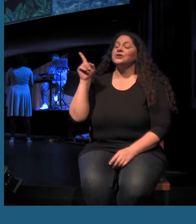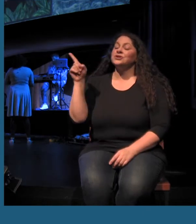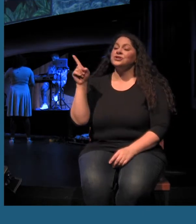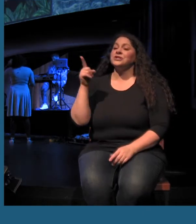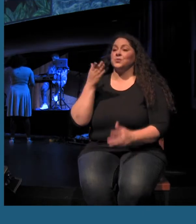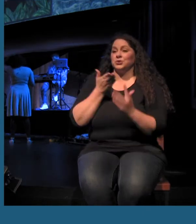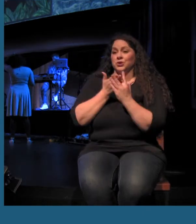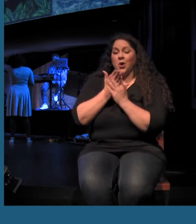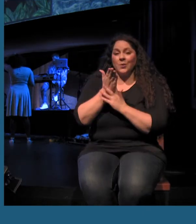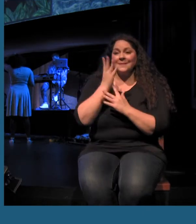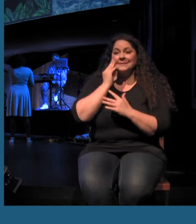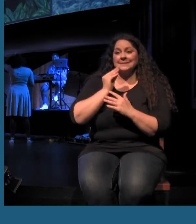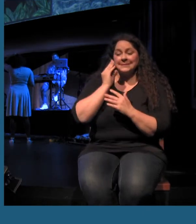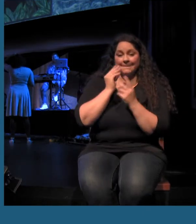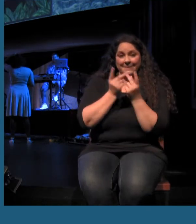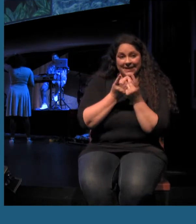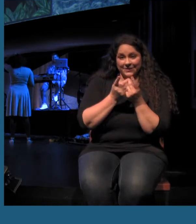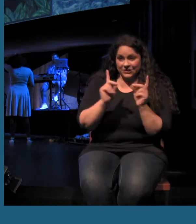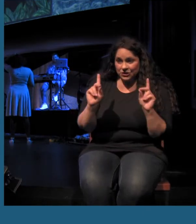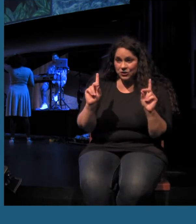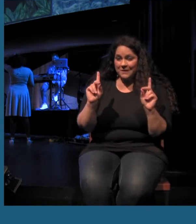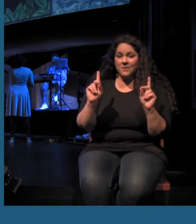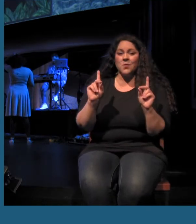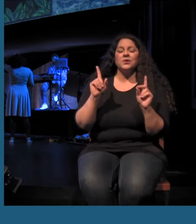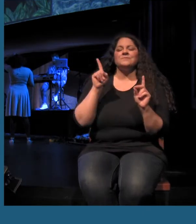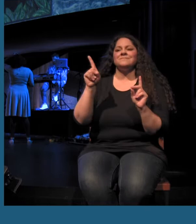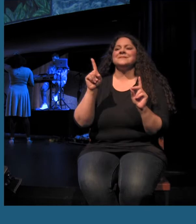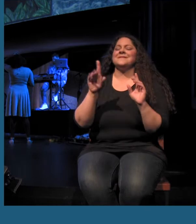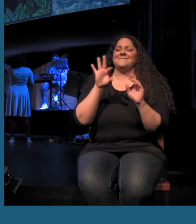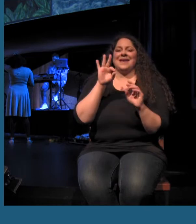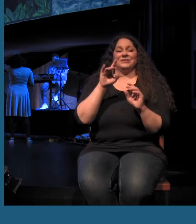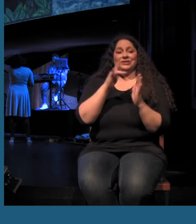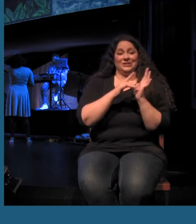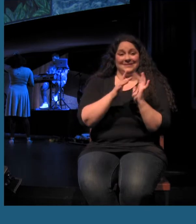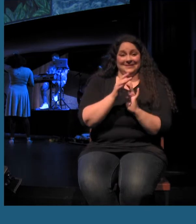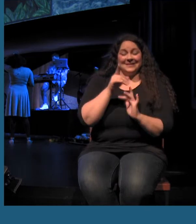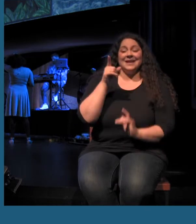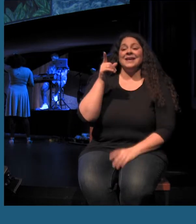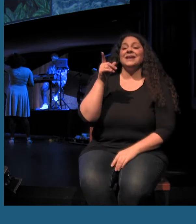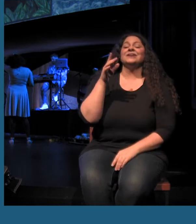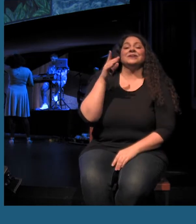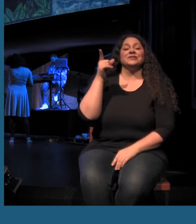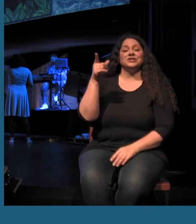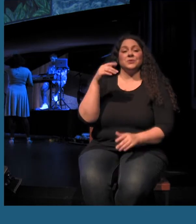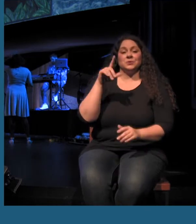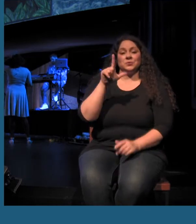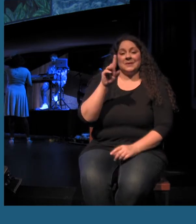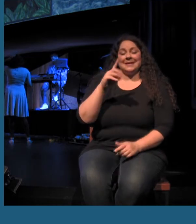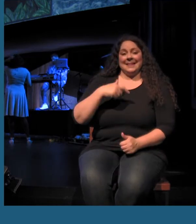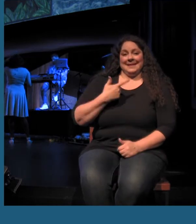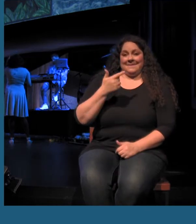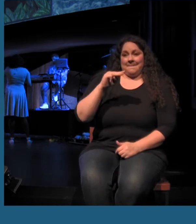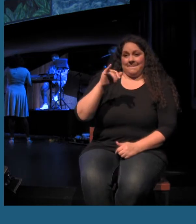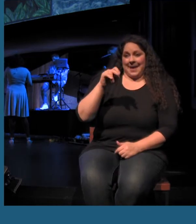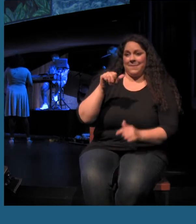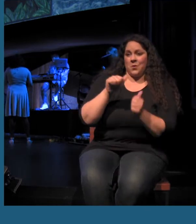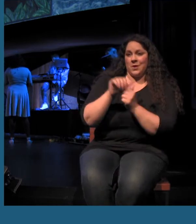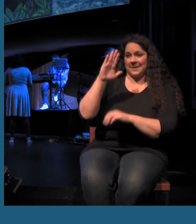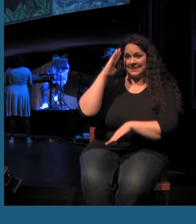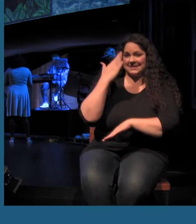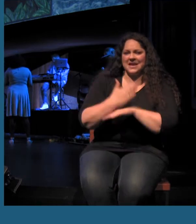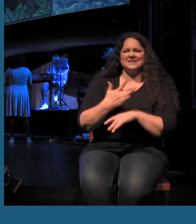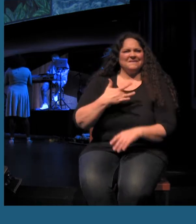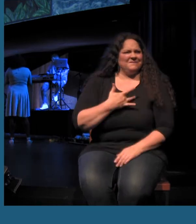through a divorce when she found Jesus. She was 26 years old, living in Miami with her son, felt alone and